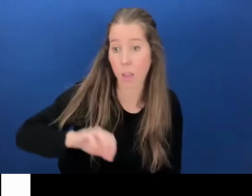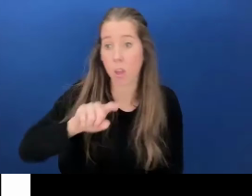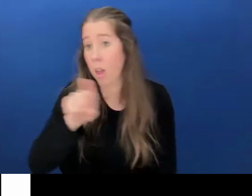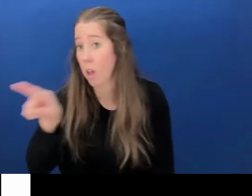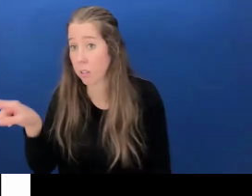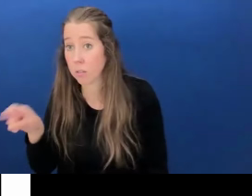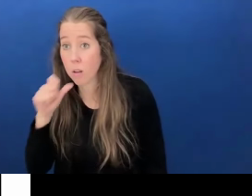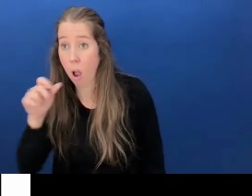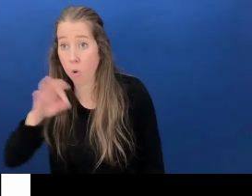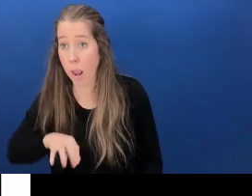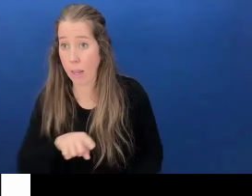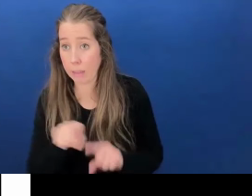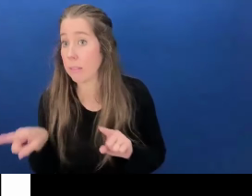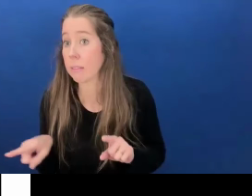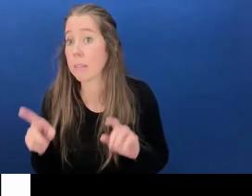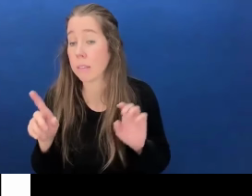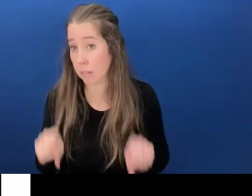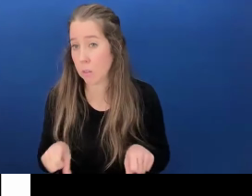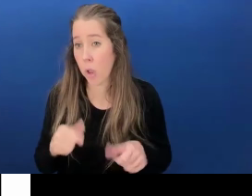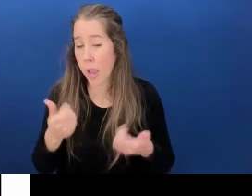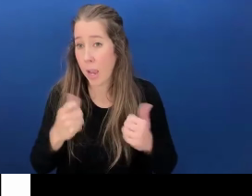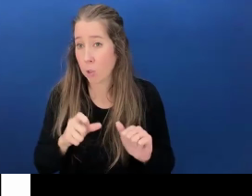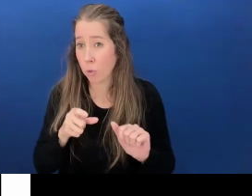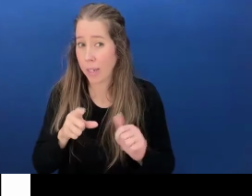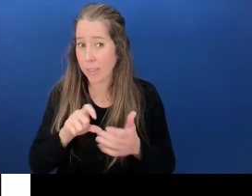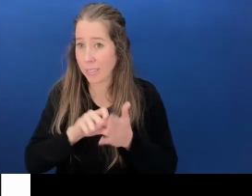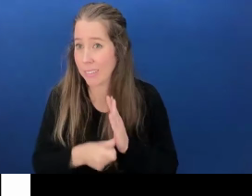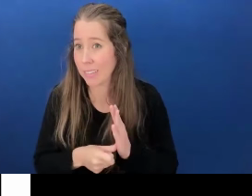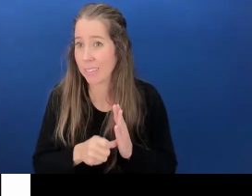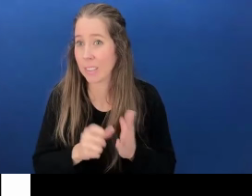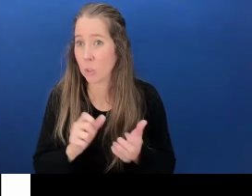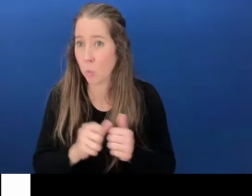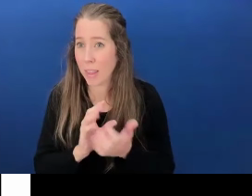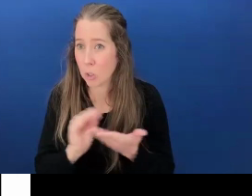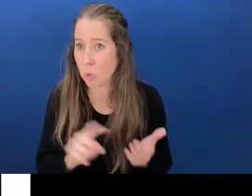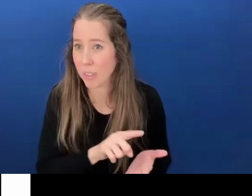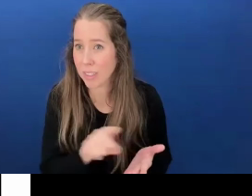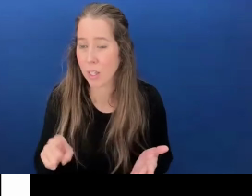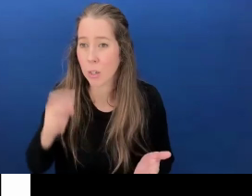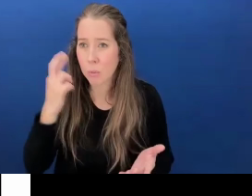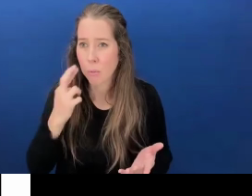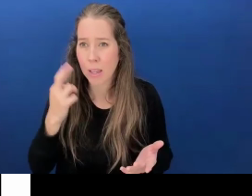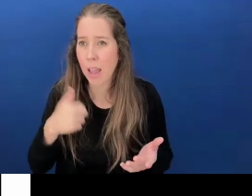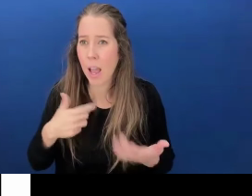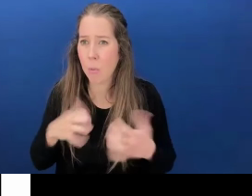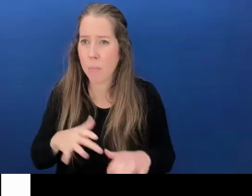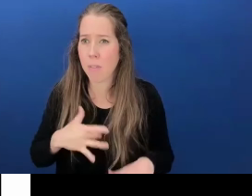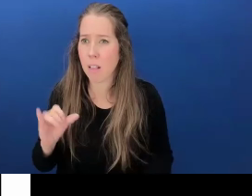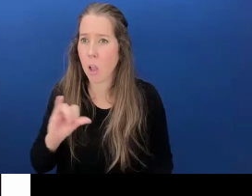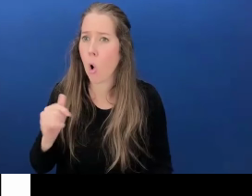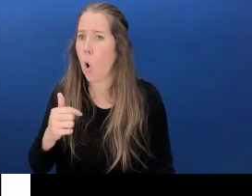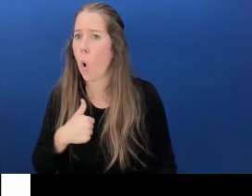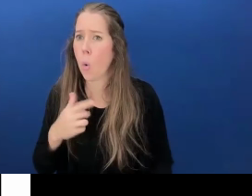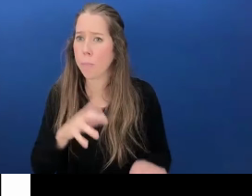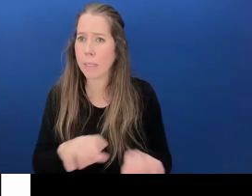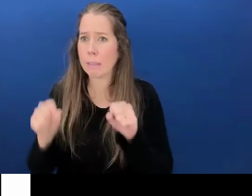non-credit. And I really try to point that out to our students because I also don't want them to feel like, oh, if I'm taking the non-credit, that's the cheaper version